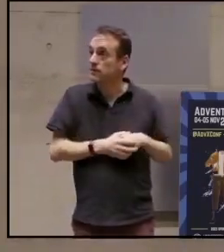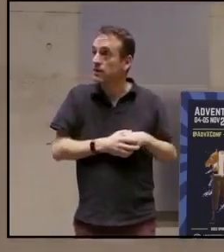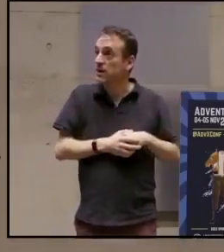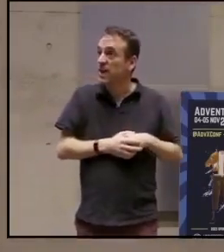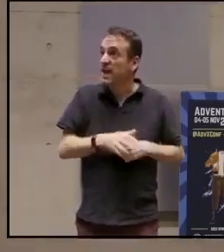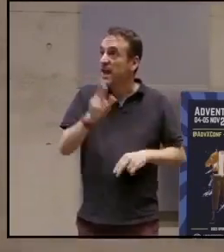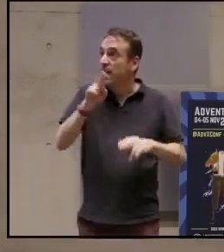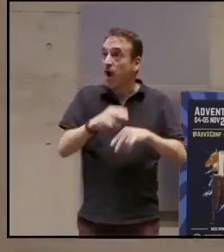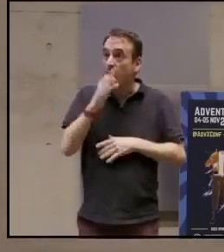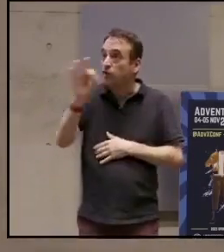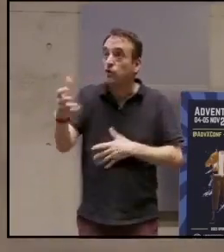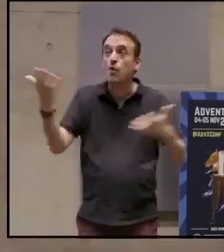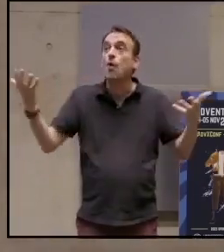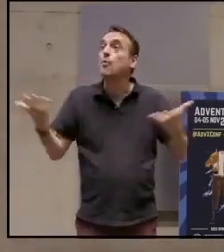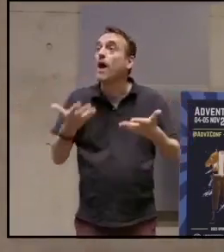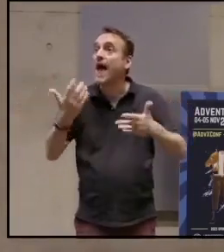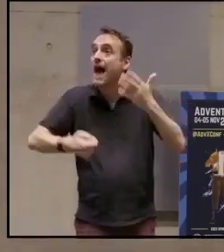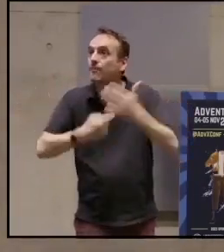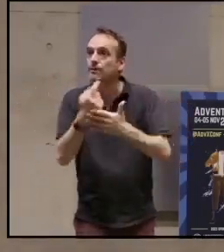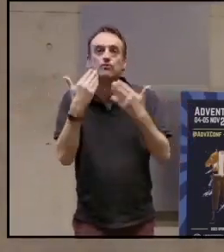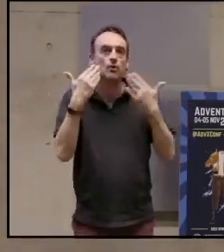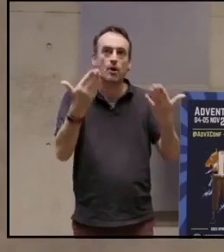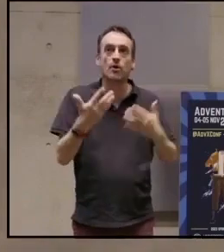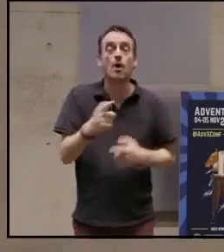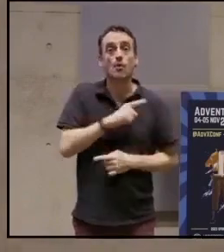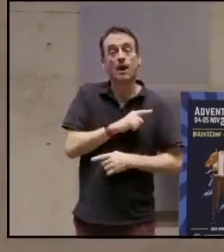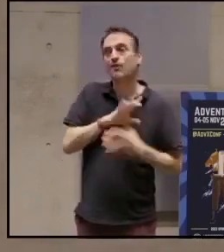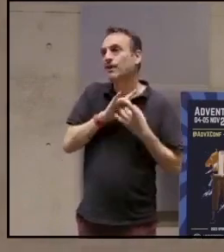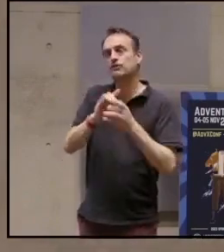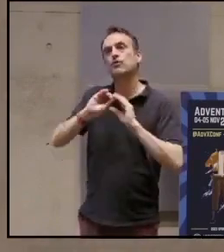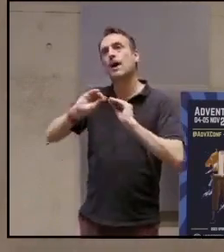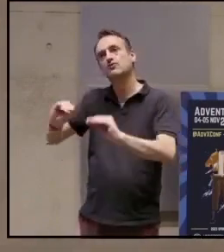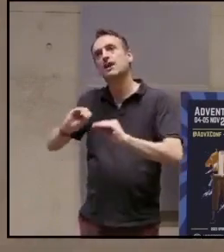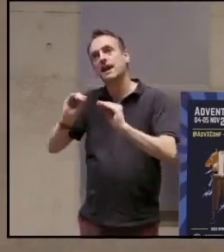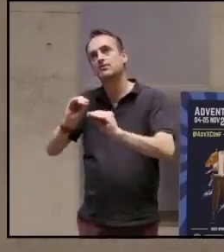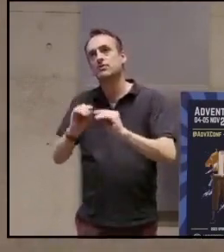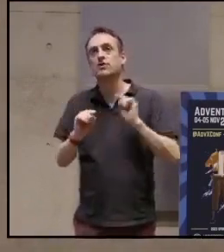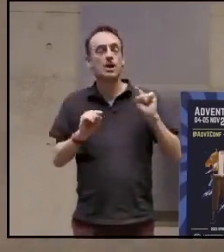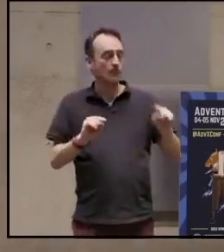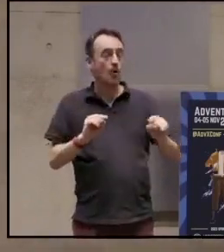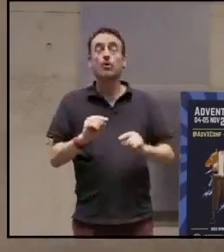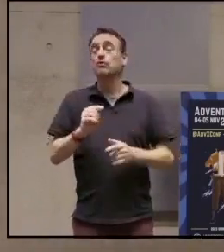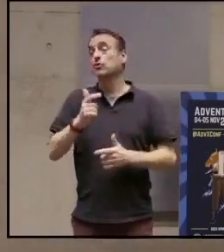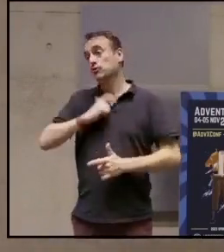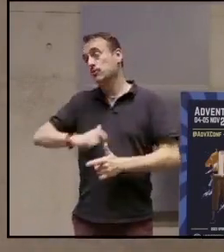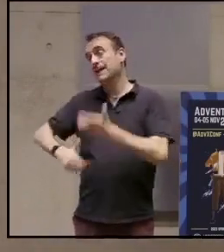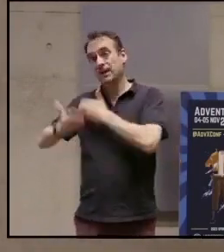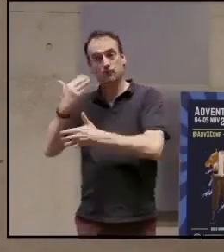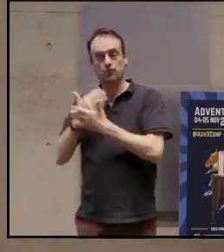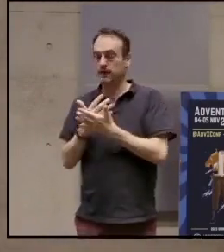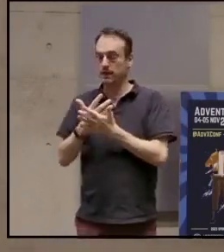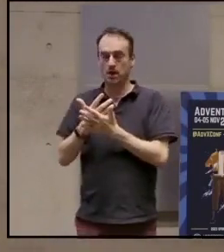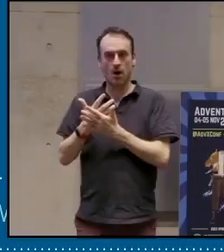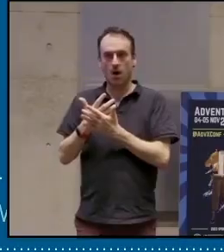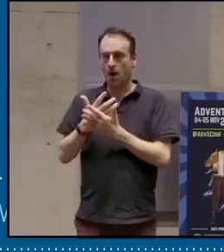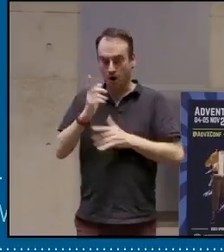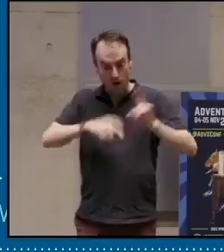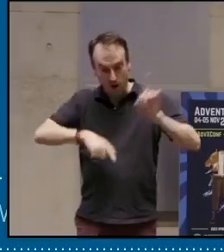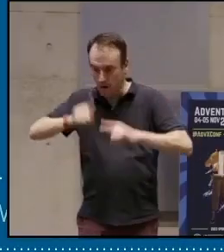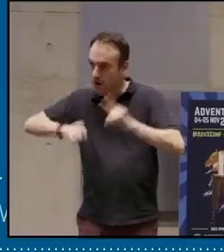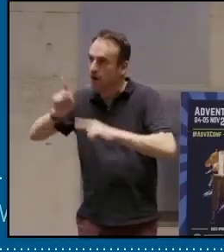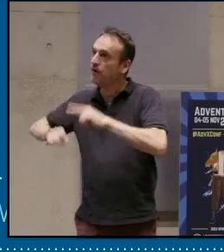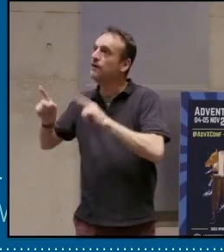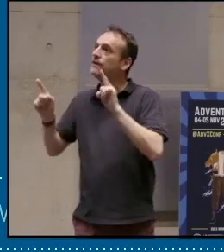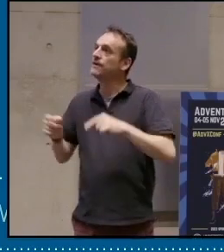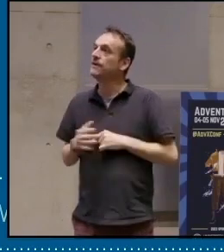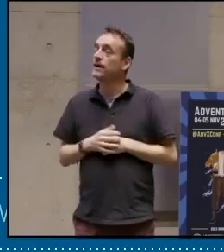map. And that's not because you're not well educated. That's simply because human history is long and dense and complicated. Anything beyond here is more the